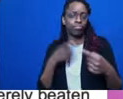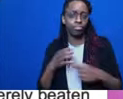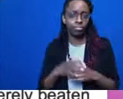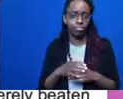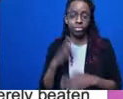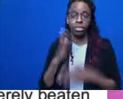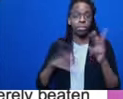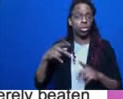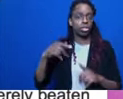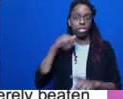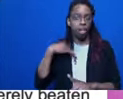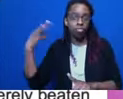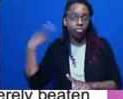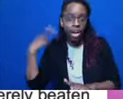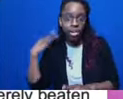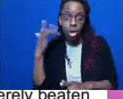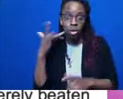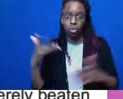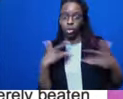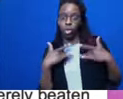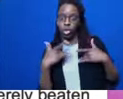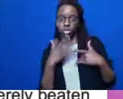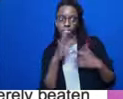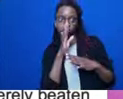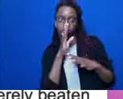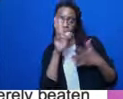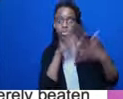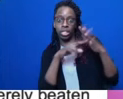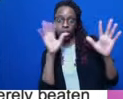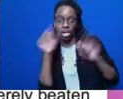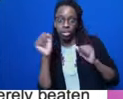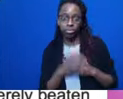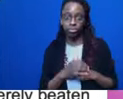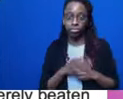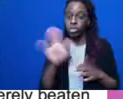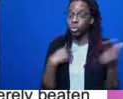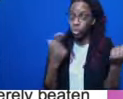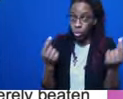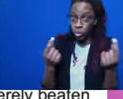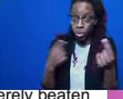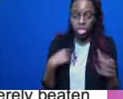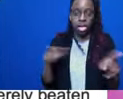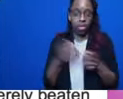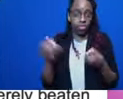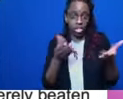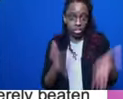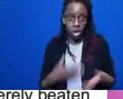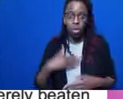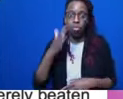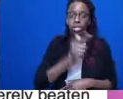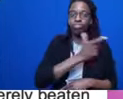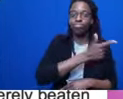loud. So what I'll do is, as the facilitator, I'll take a turn at reading it first myself.